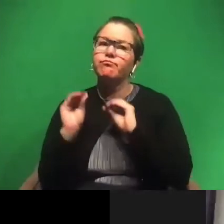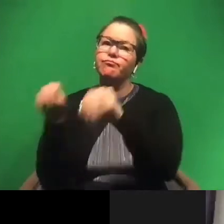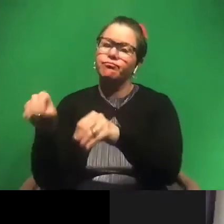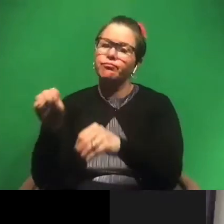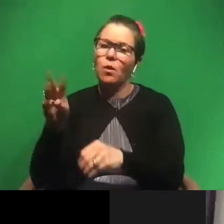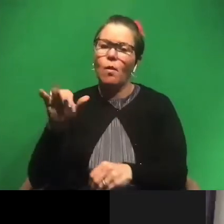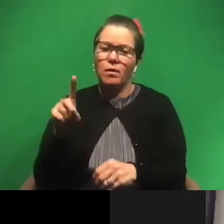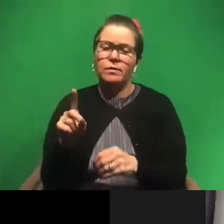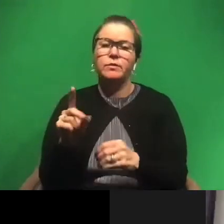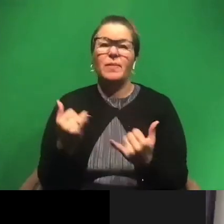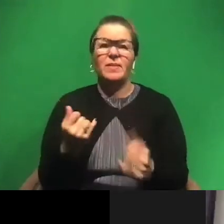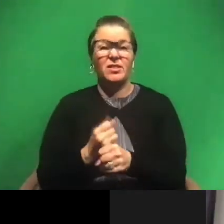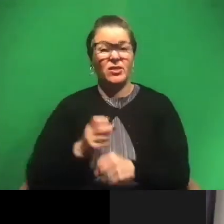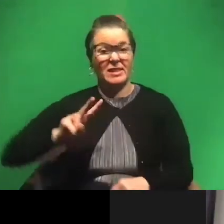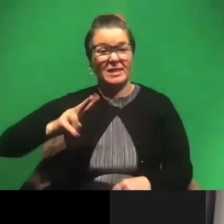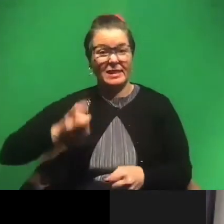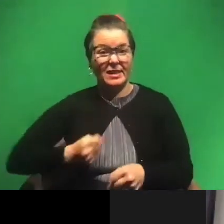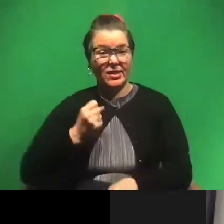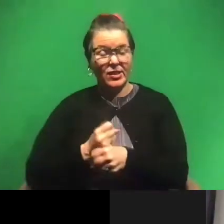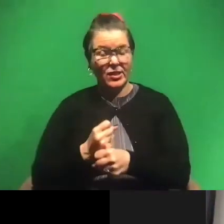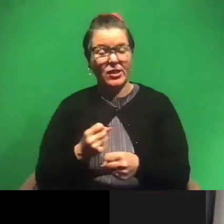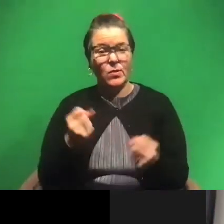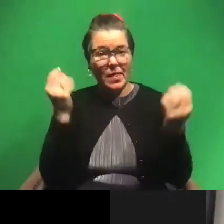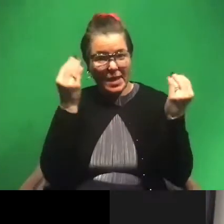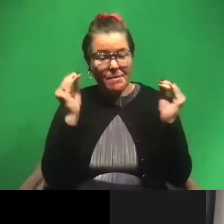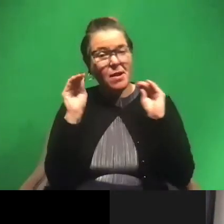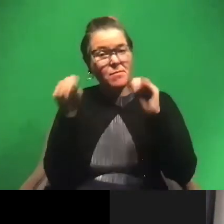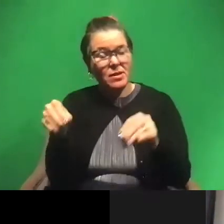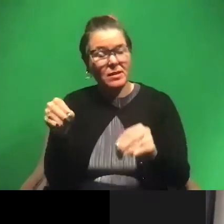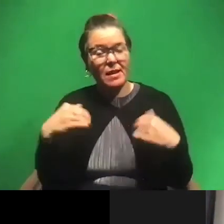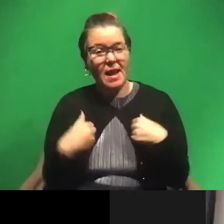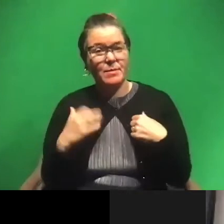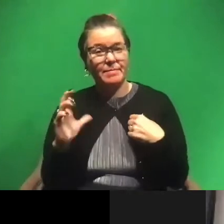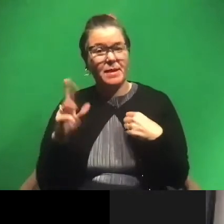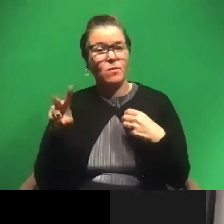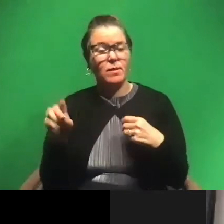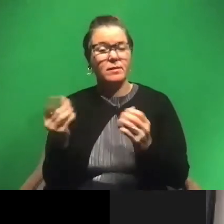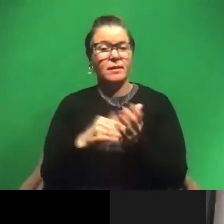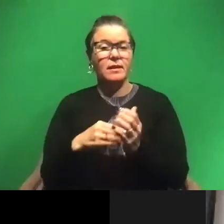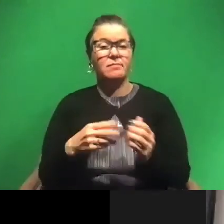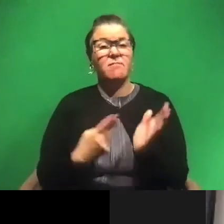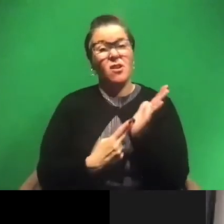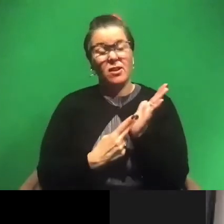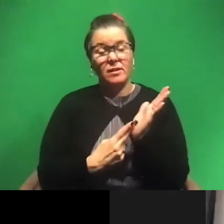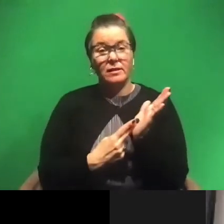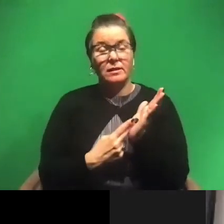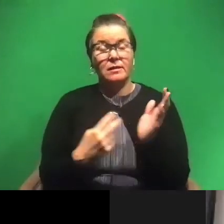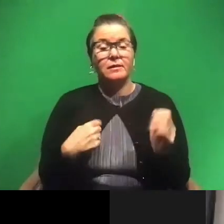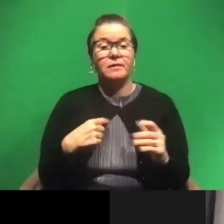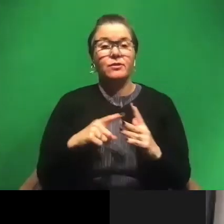And so this year is only the second year that we're thinking about putting animals out in the wild. And I'll be honest, I started